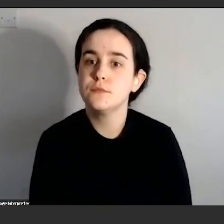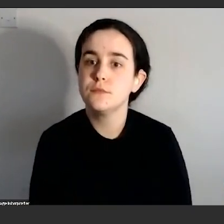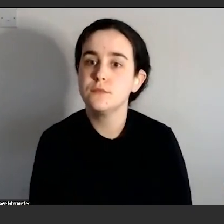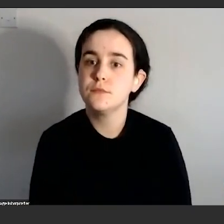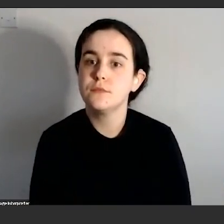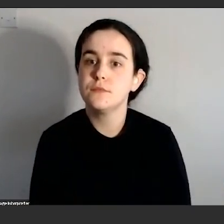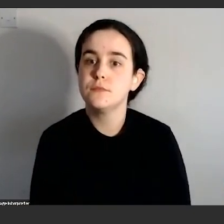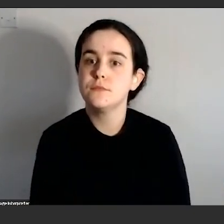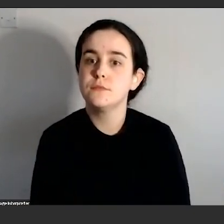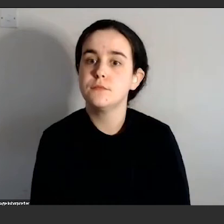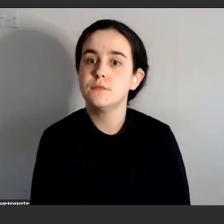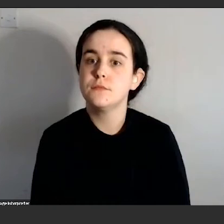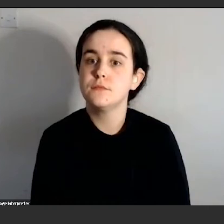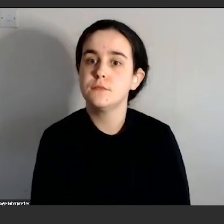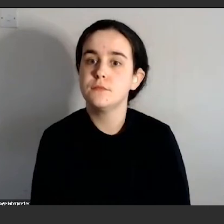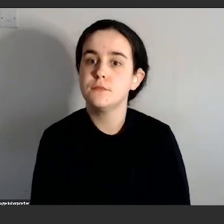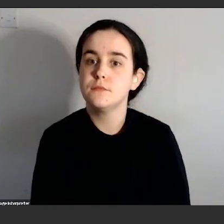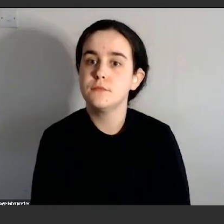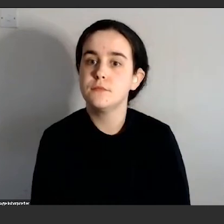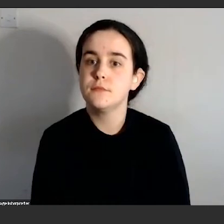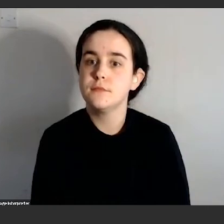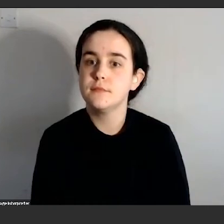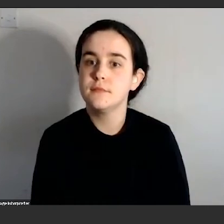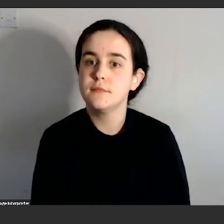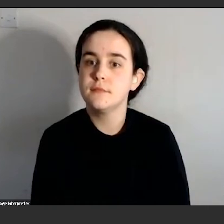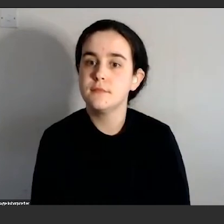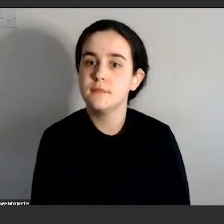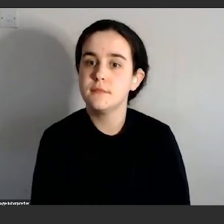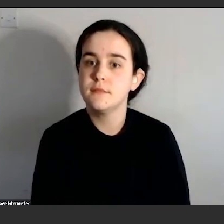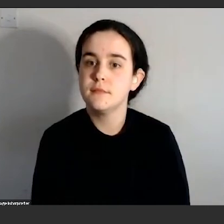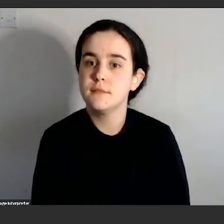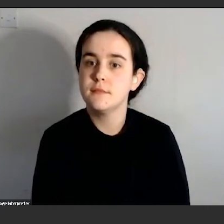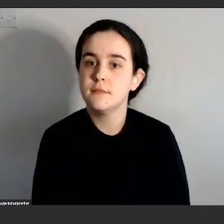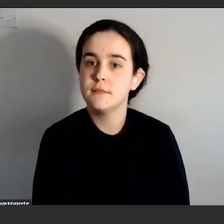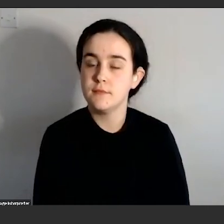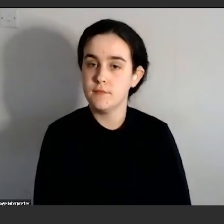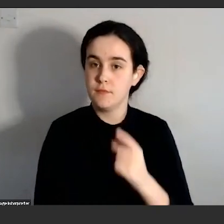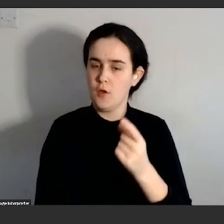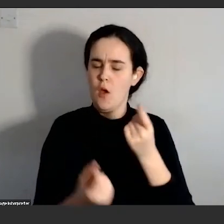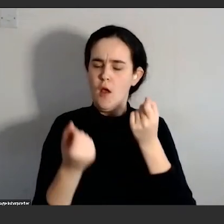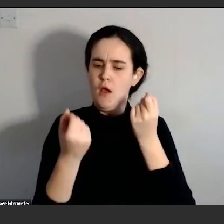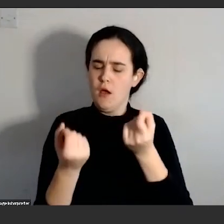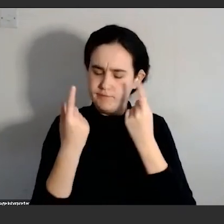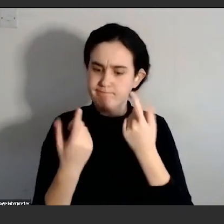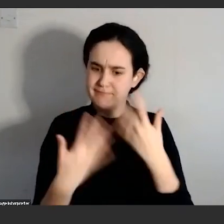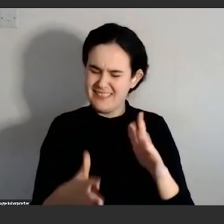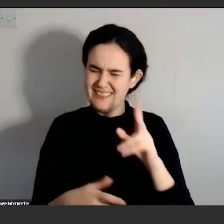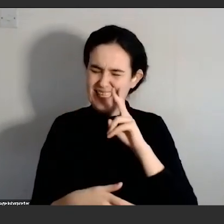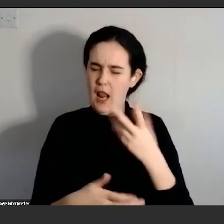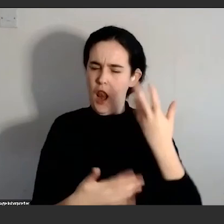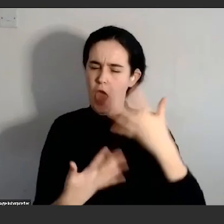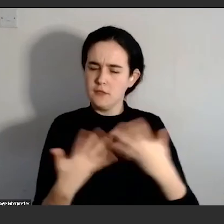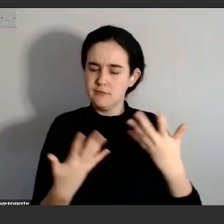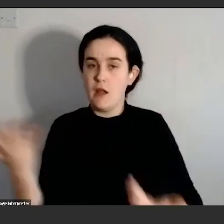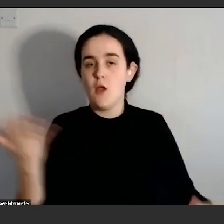as the idea of the summit is to really motivate people, to motivate stakeholders to do more. We have Convention on the Rights